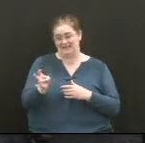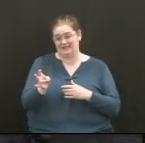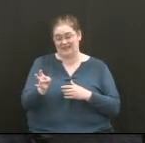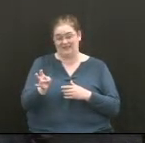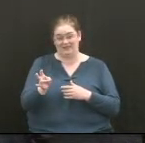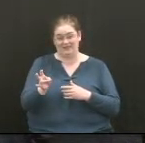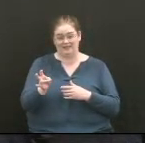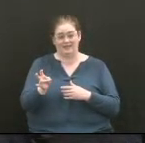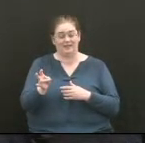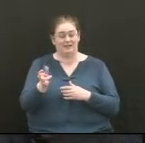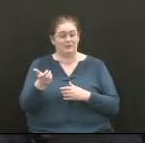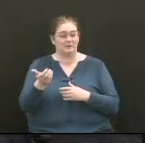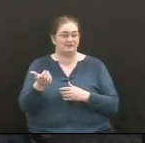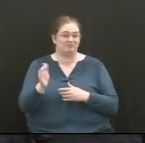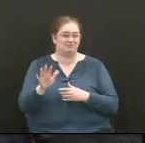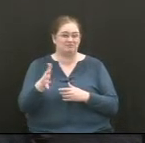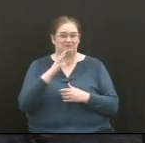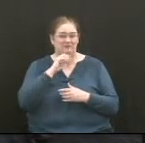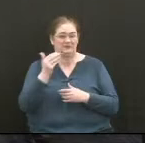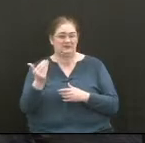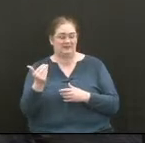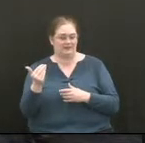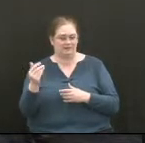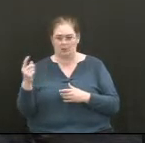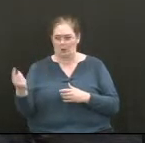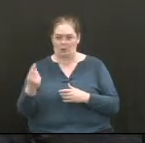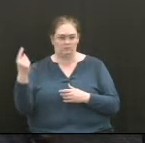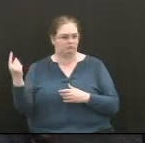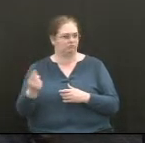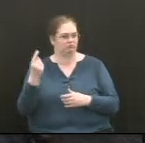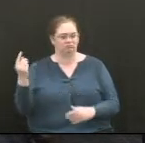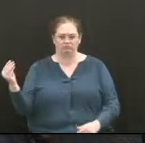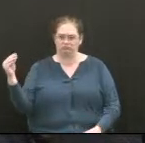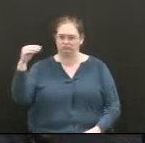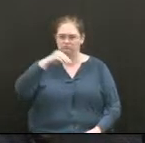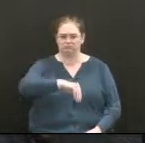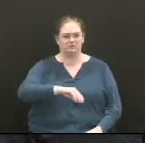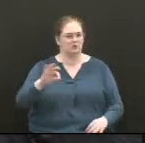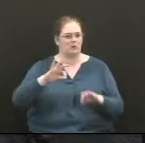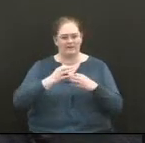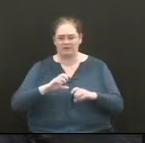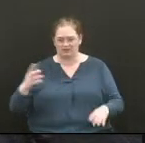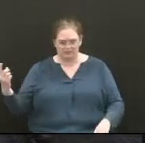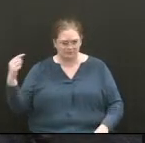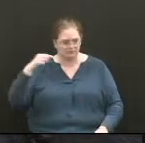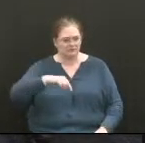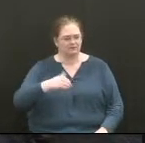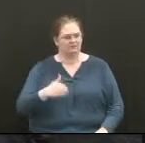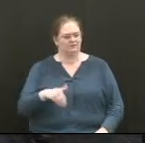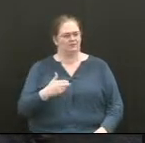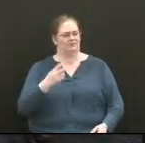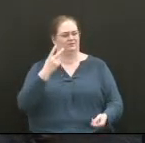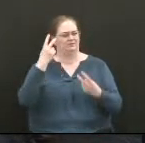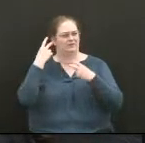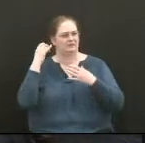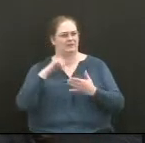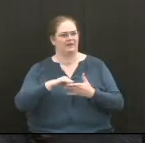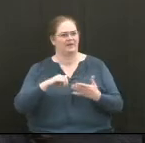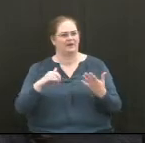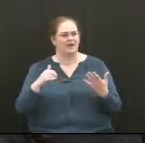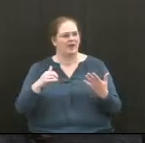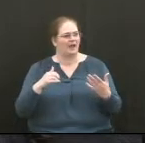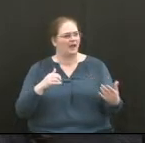15 years old when he came over all by himself without any relatives. And I often think about that. And